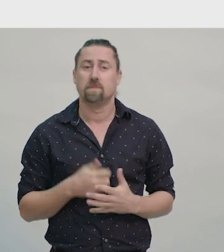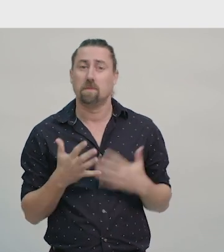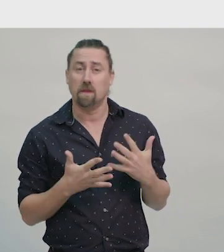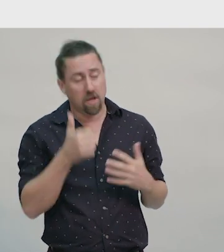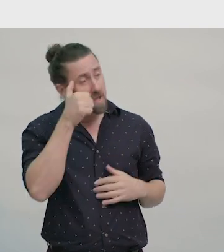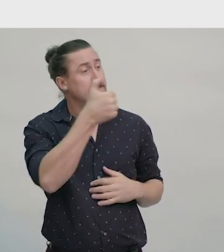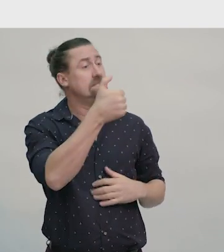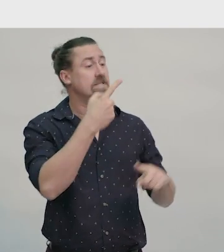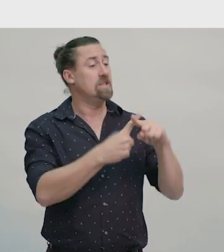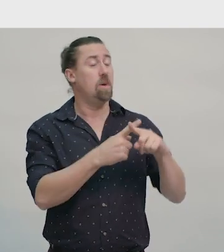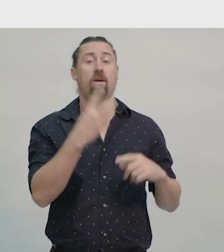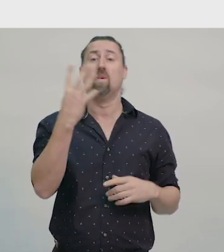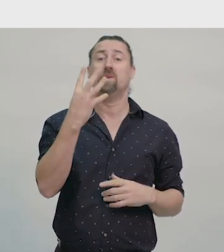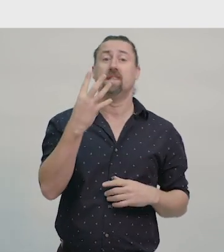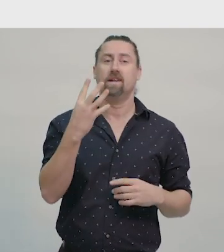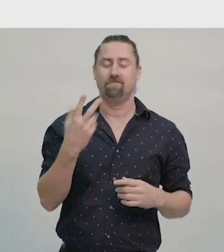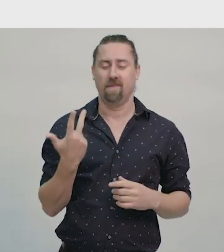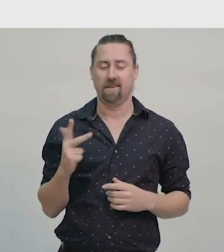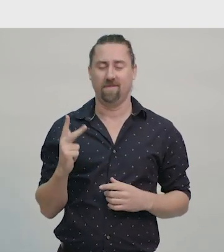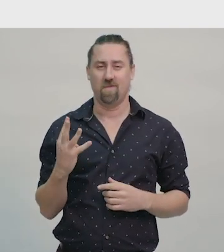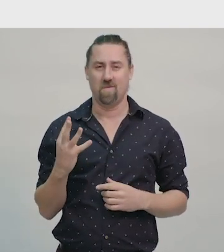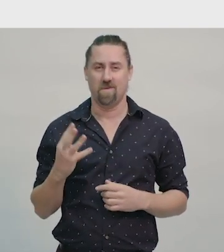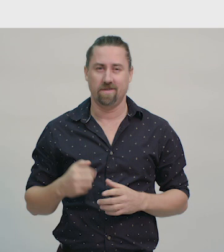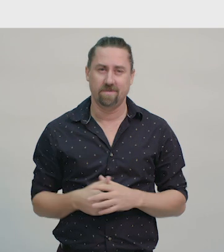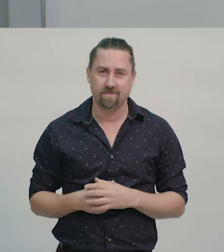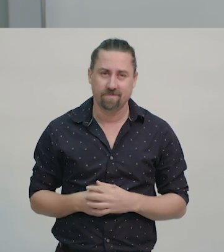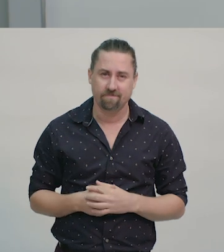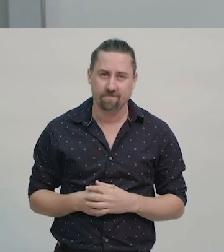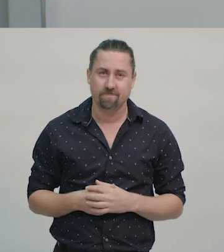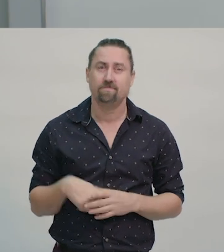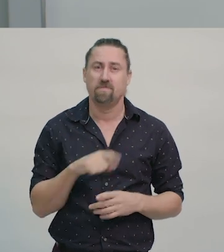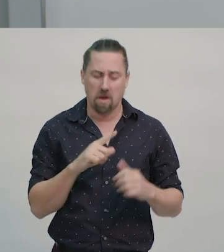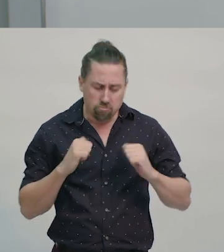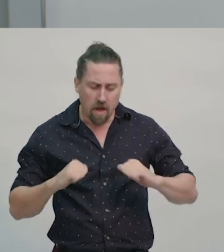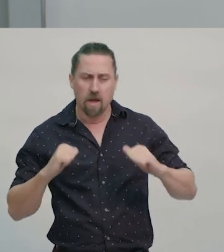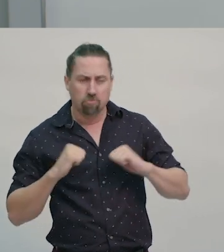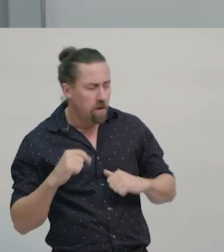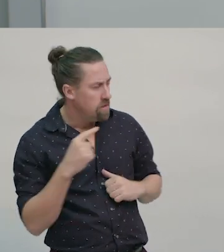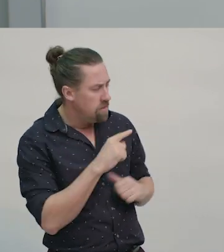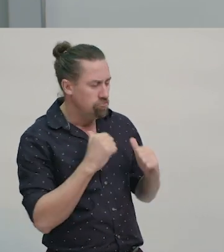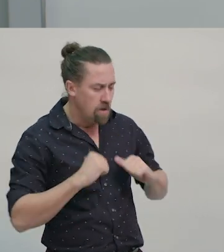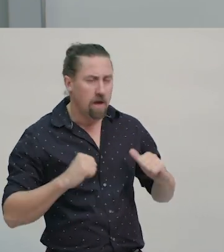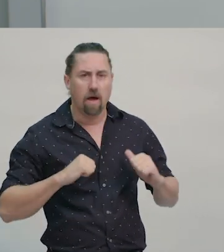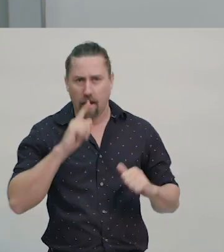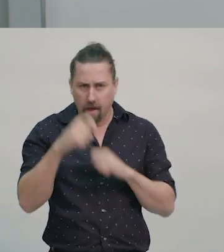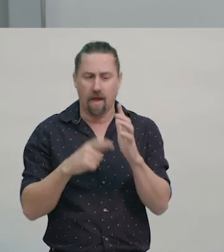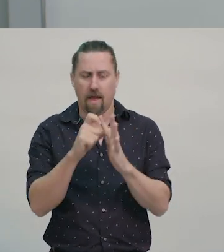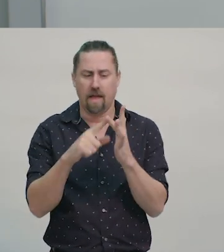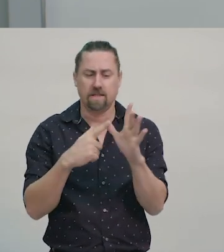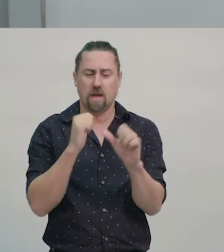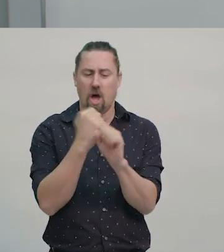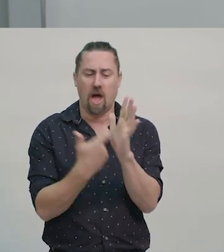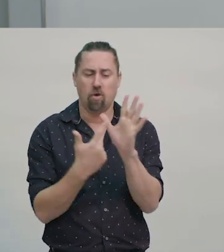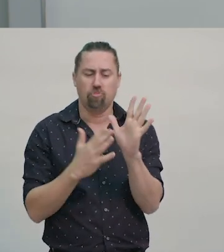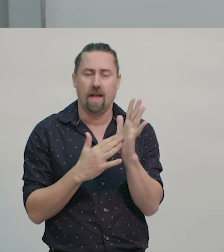So we can say that 6 multiplied by 14 is 84. After some practice with the grid, we use a diagram